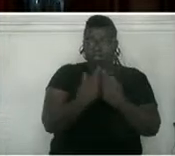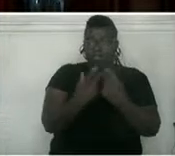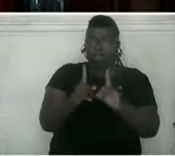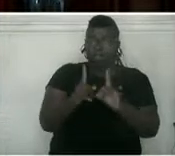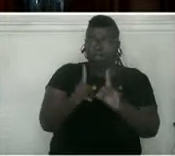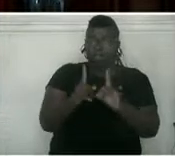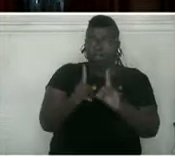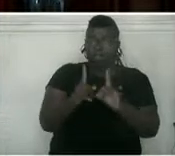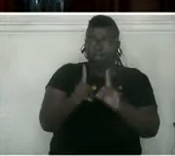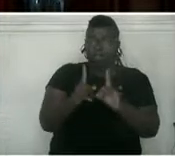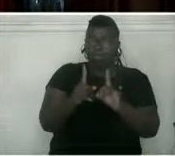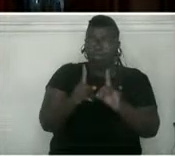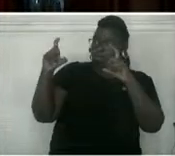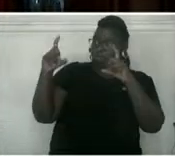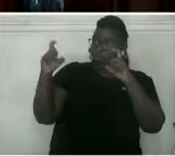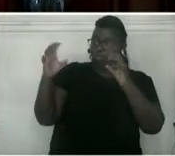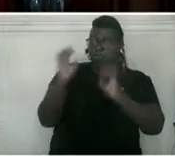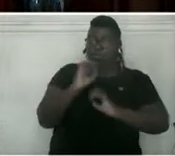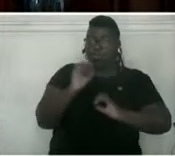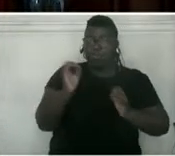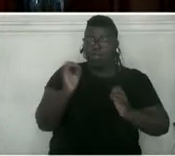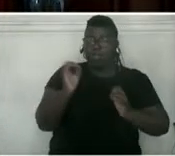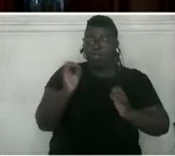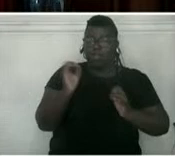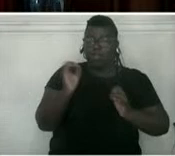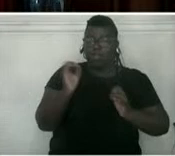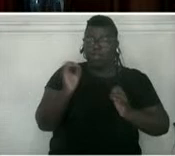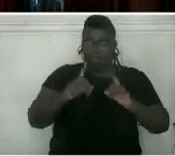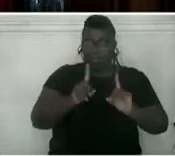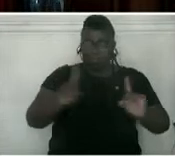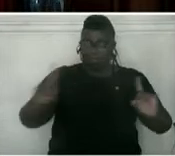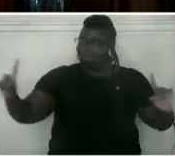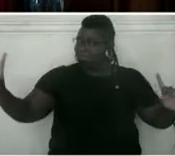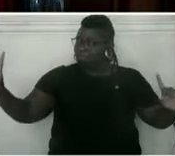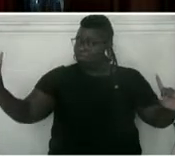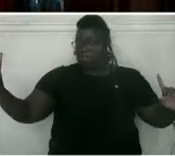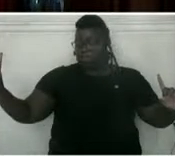no photo session due to social distancing. I thank you, Madam Speaker.